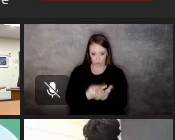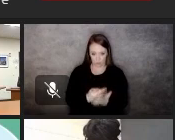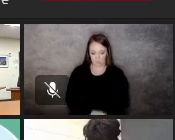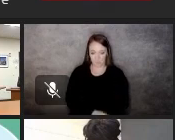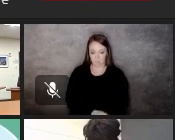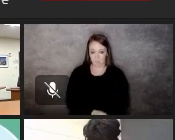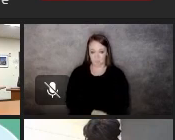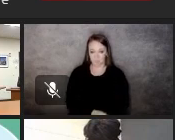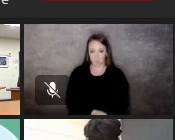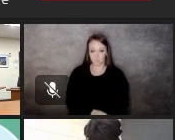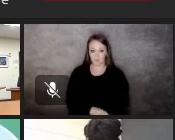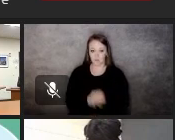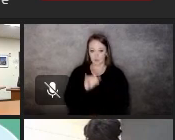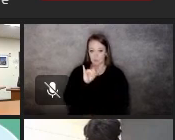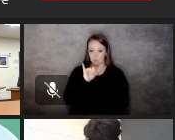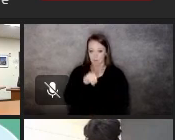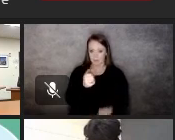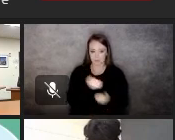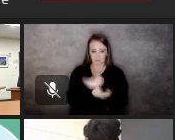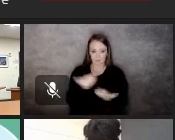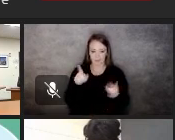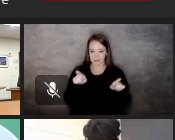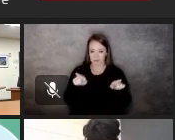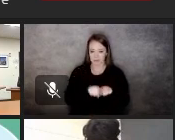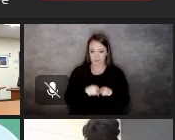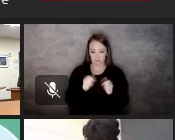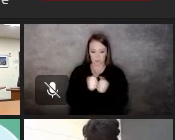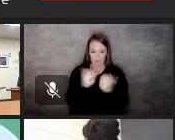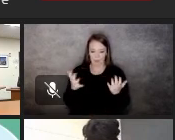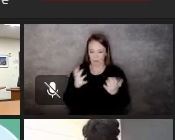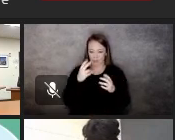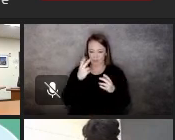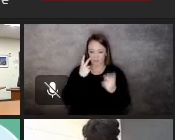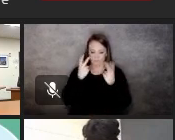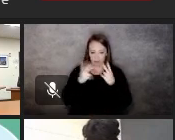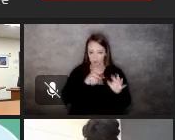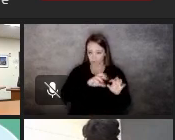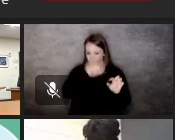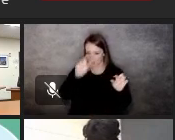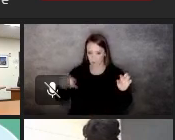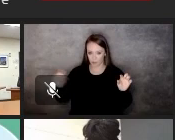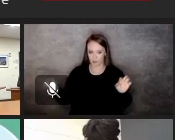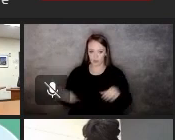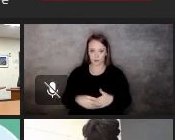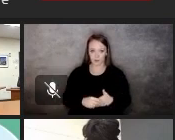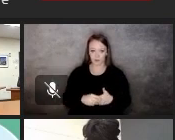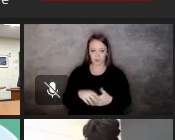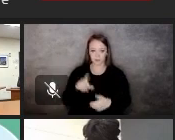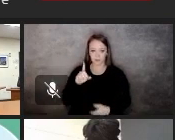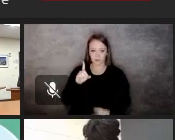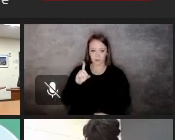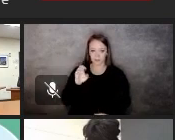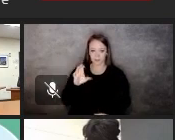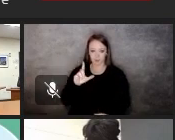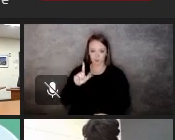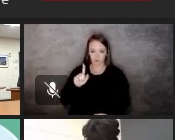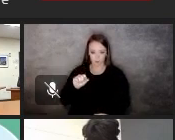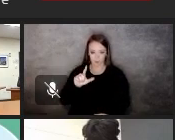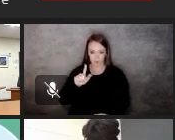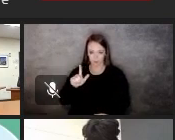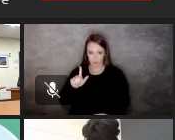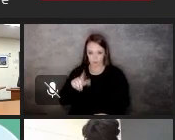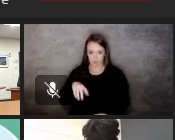pretty much everything I just said, but in written form. December 2021, public feedback. Then in February and March